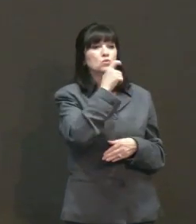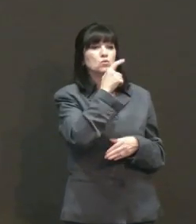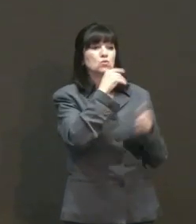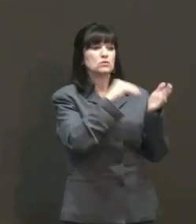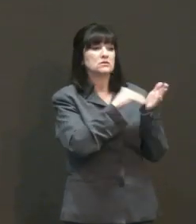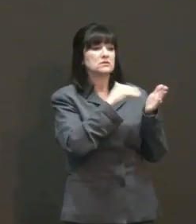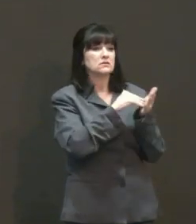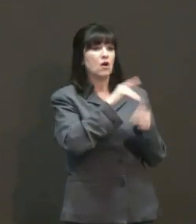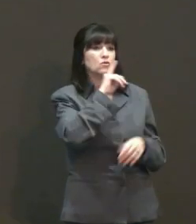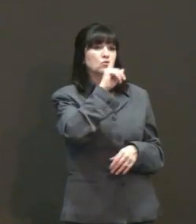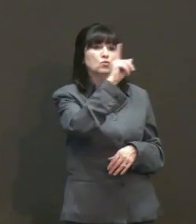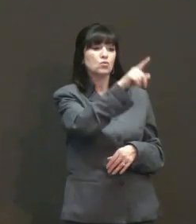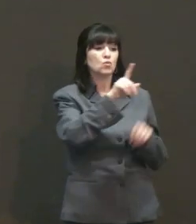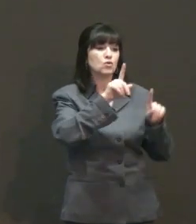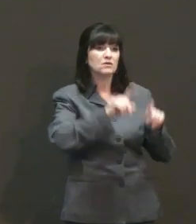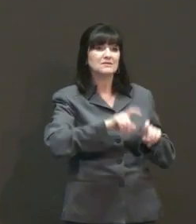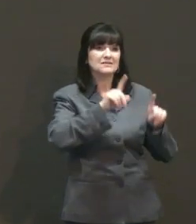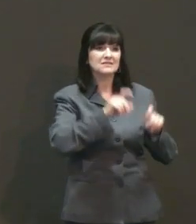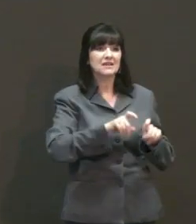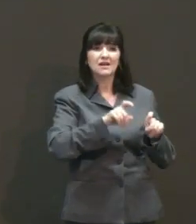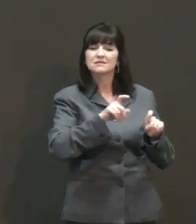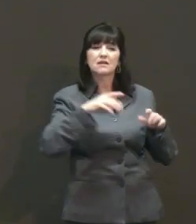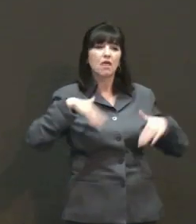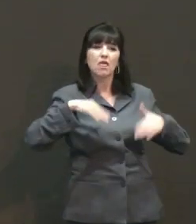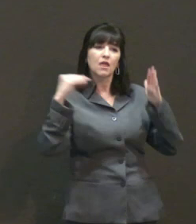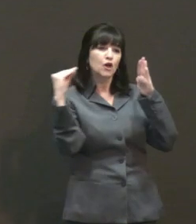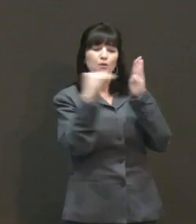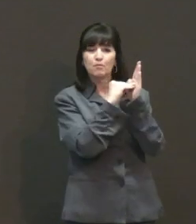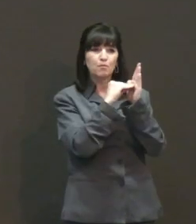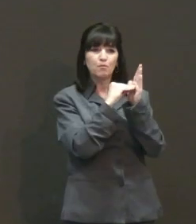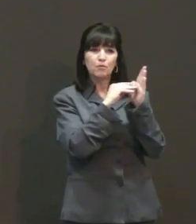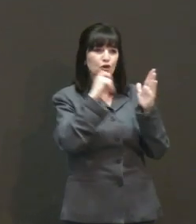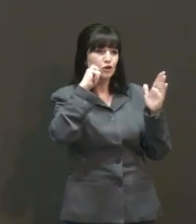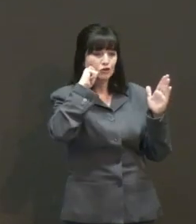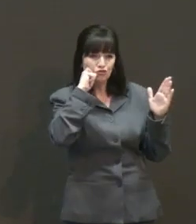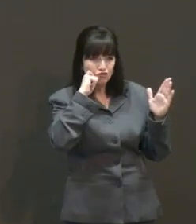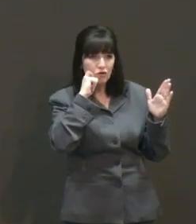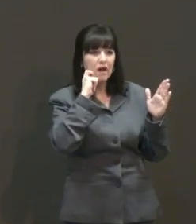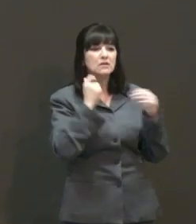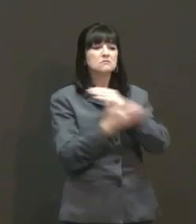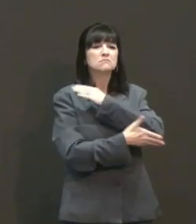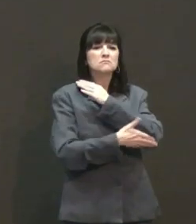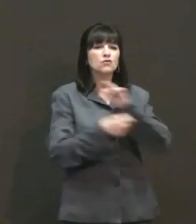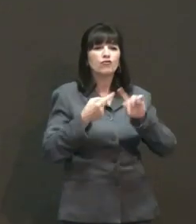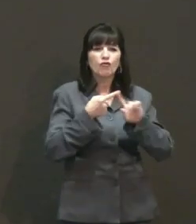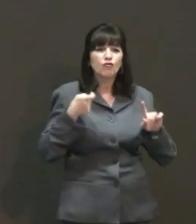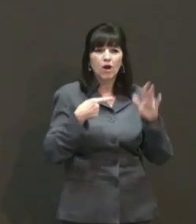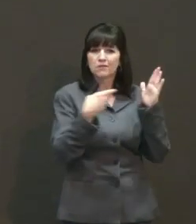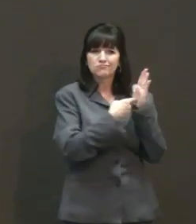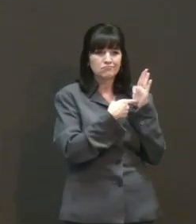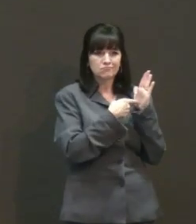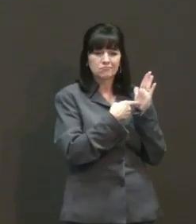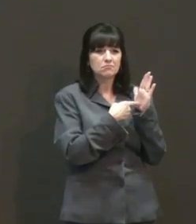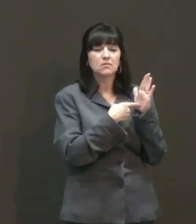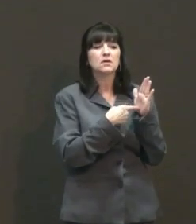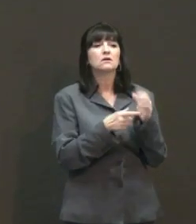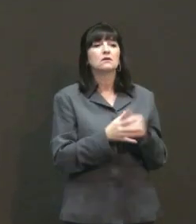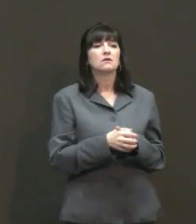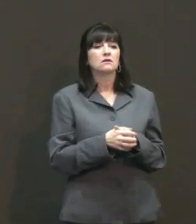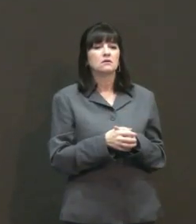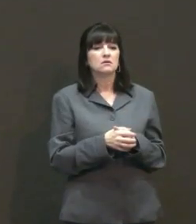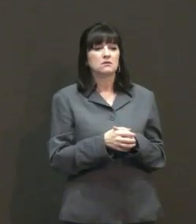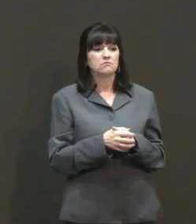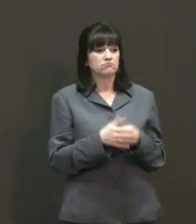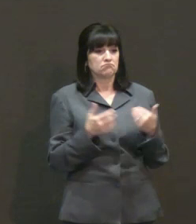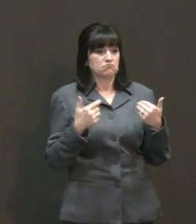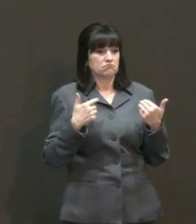in the ordering information, and therefore the data we have, we don't